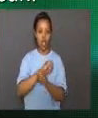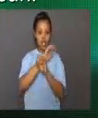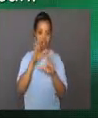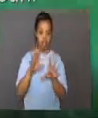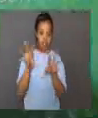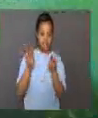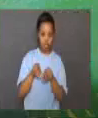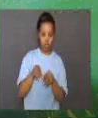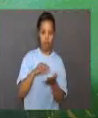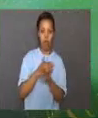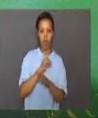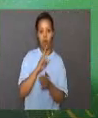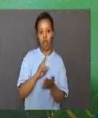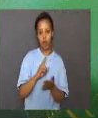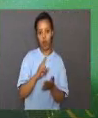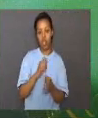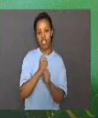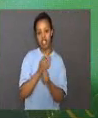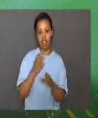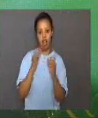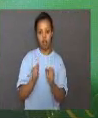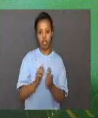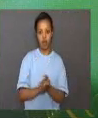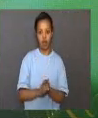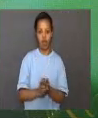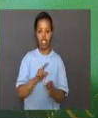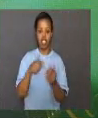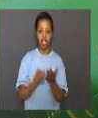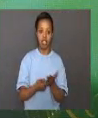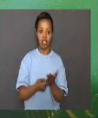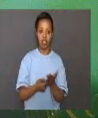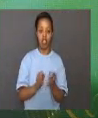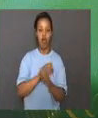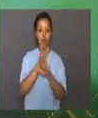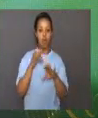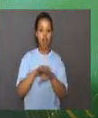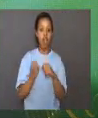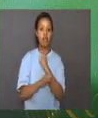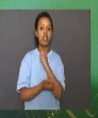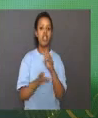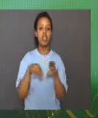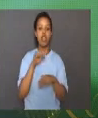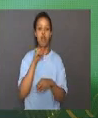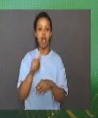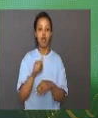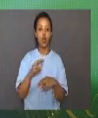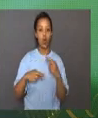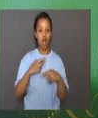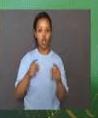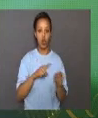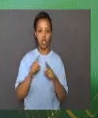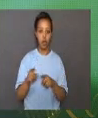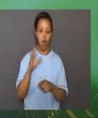sun. During light-independent reactions, carbon dioxide